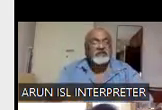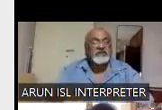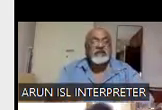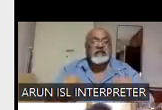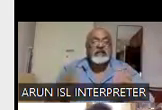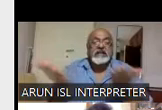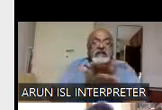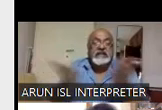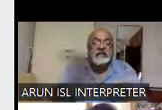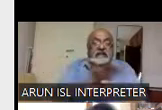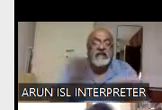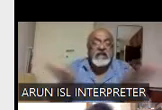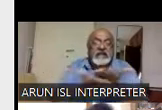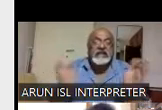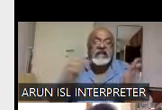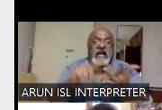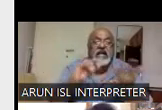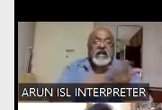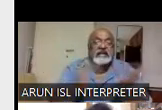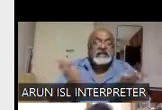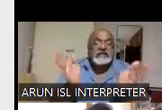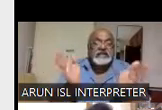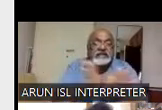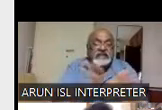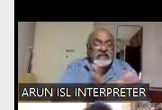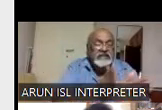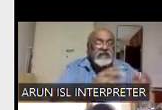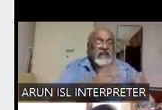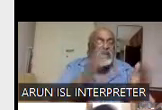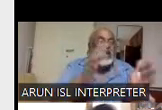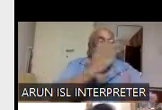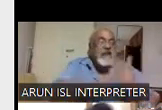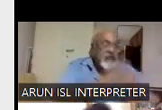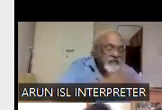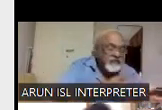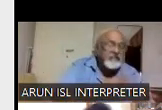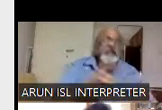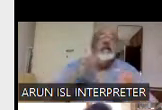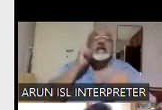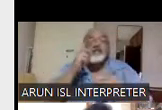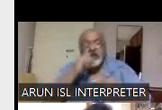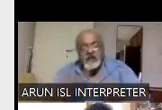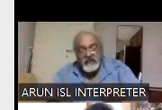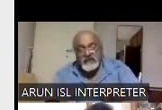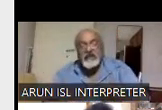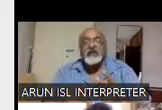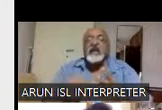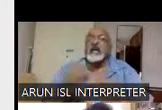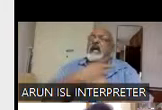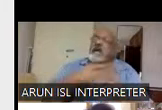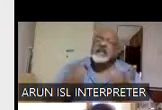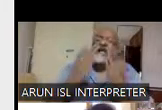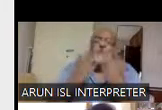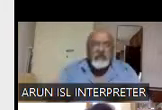intersectionality between gender, between disability, between all the things that you can think of,